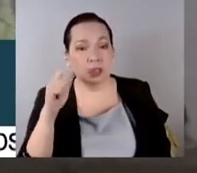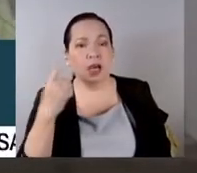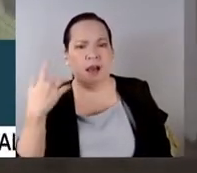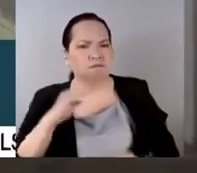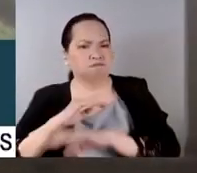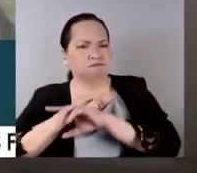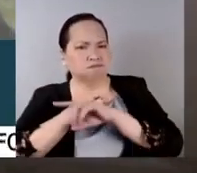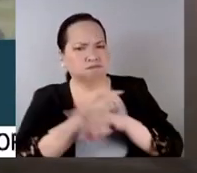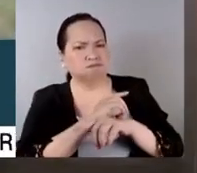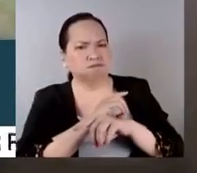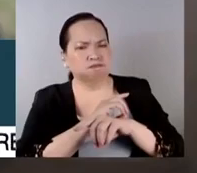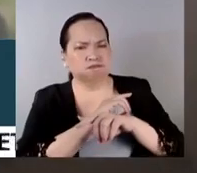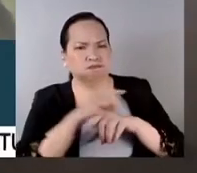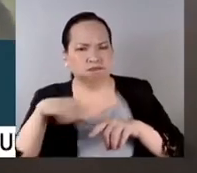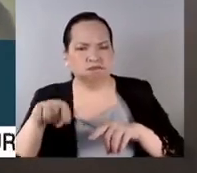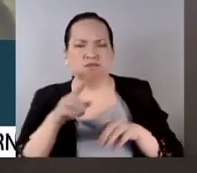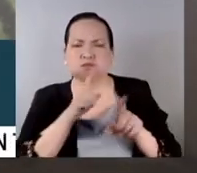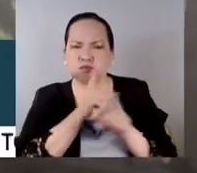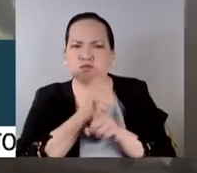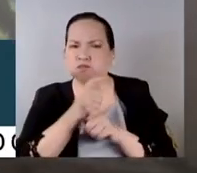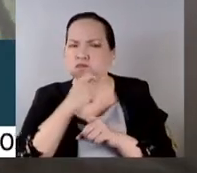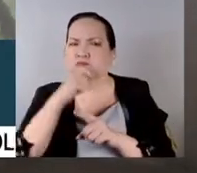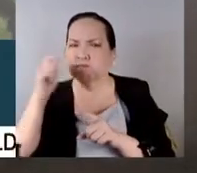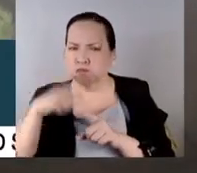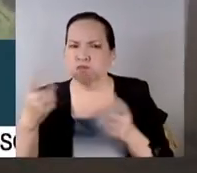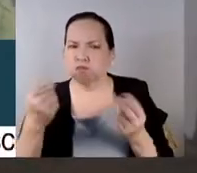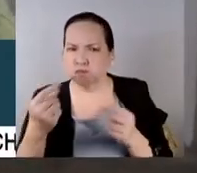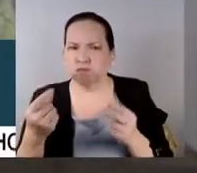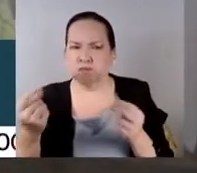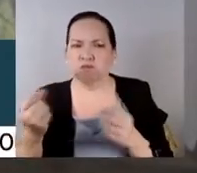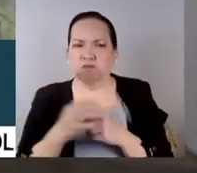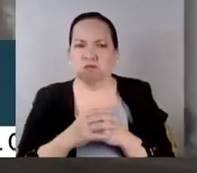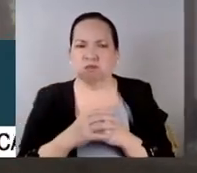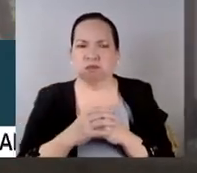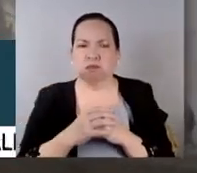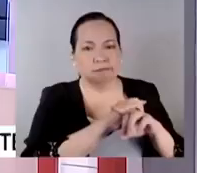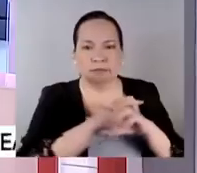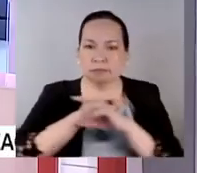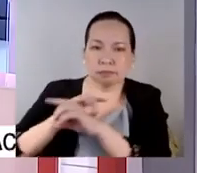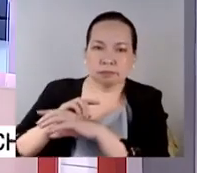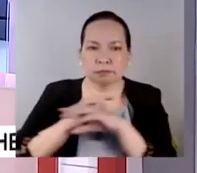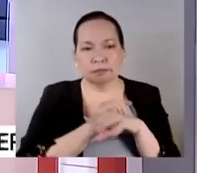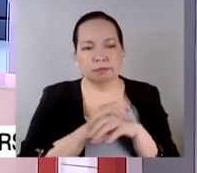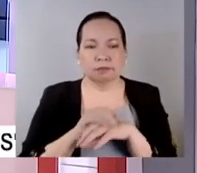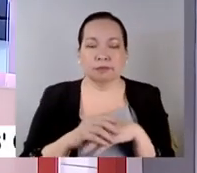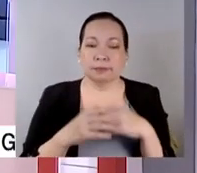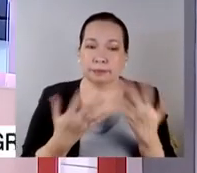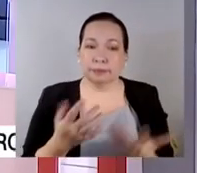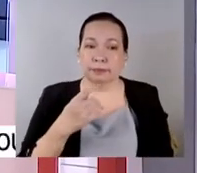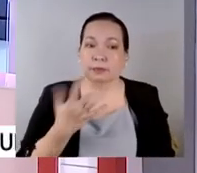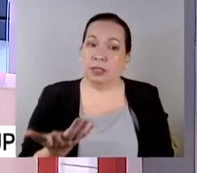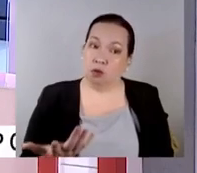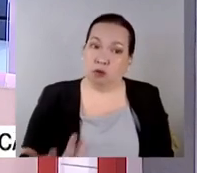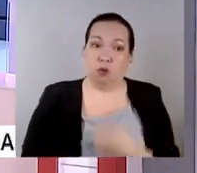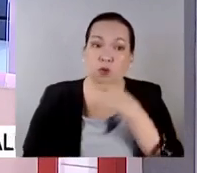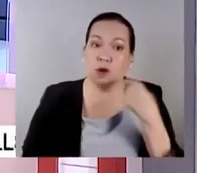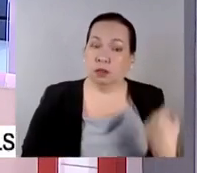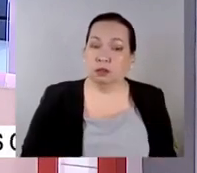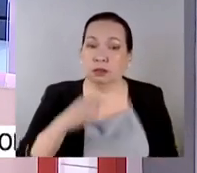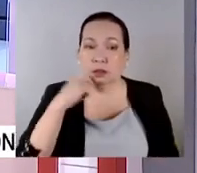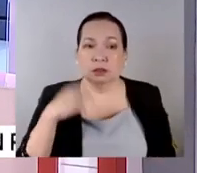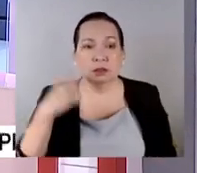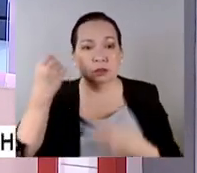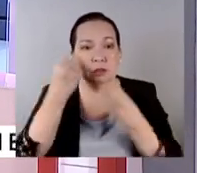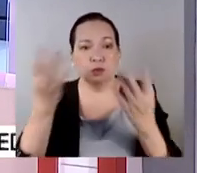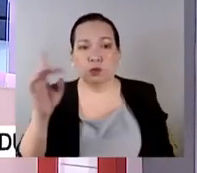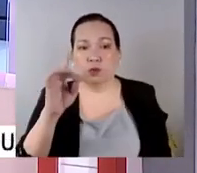counteroffensive and defensive operations were in fact taking place. Russia and Ukraine released nearly 100